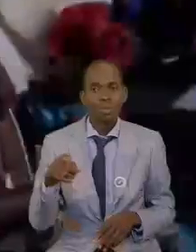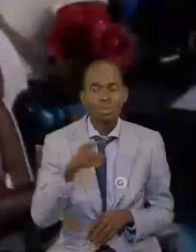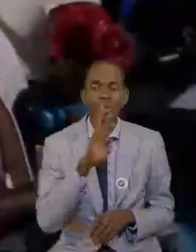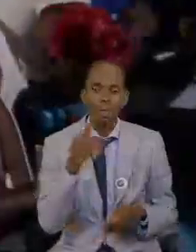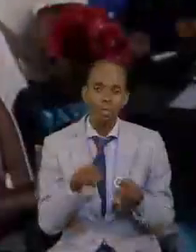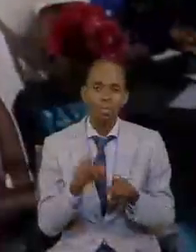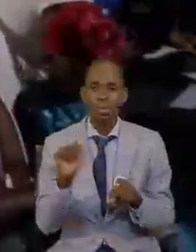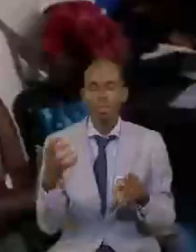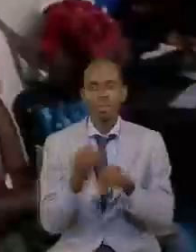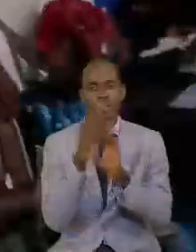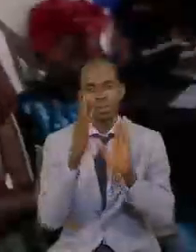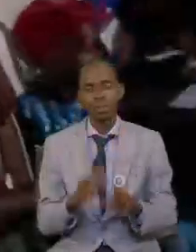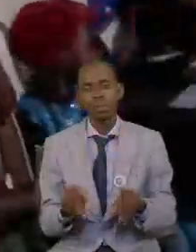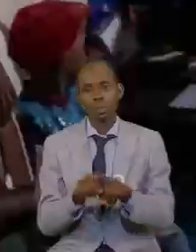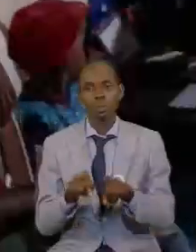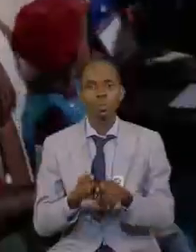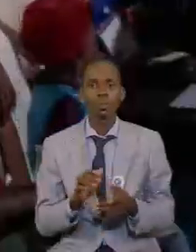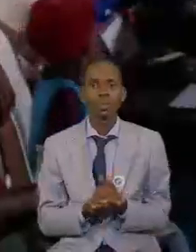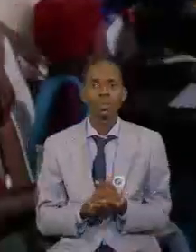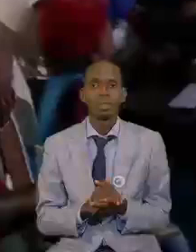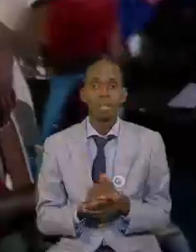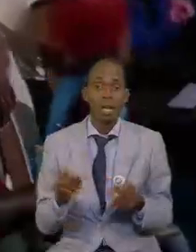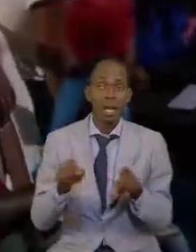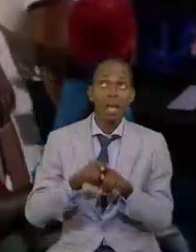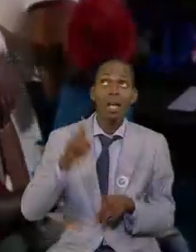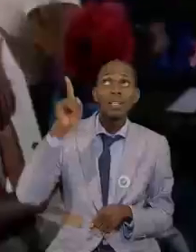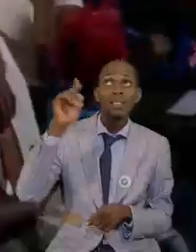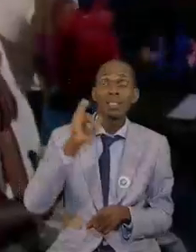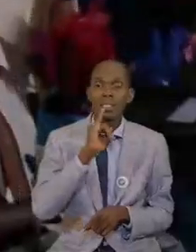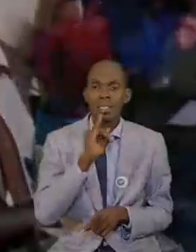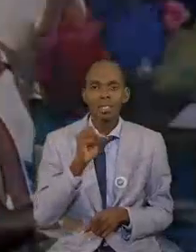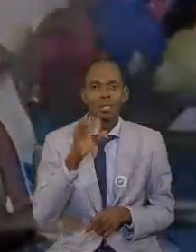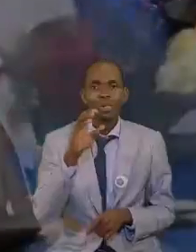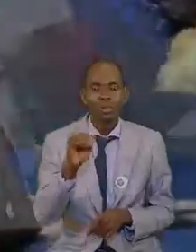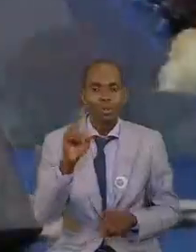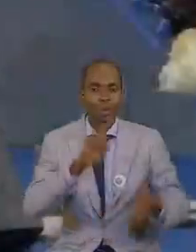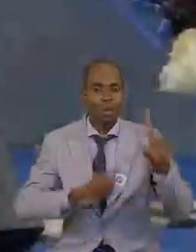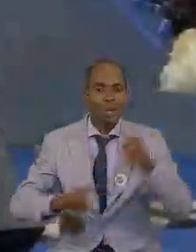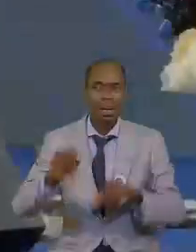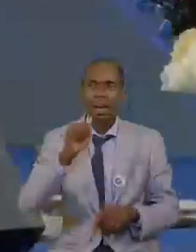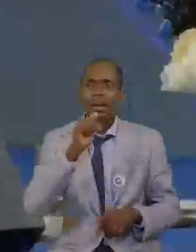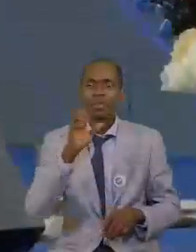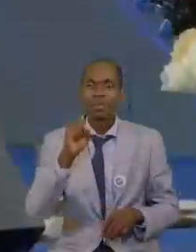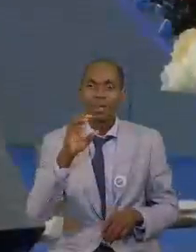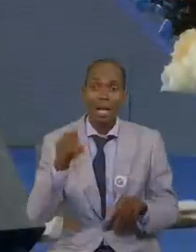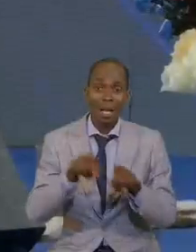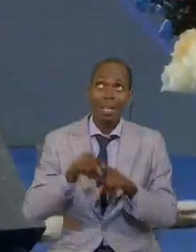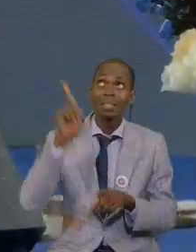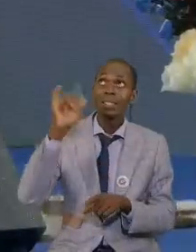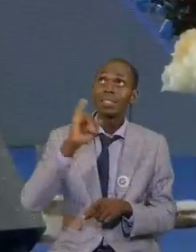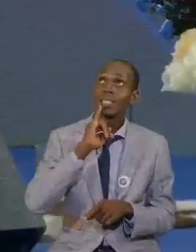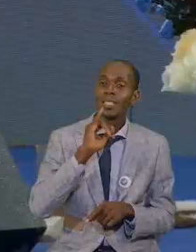too. As he is, so am I in this world.